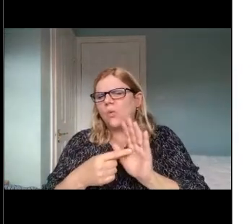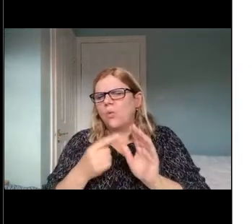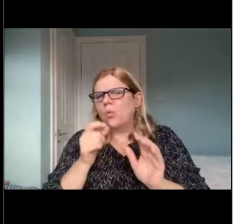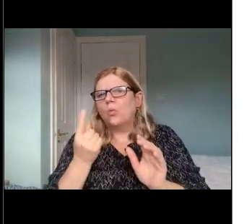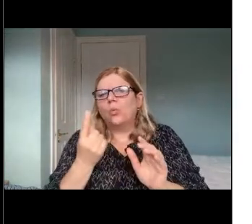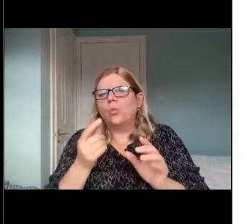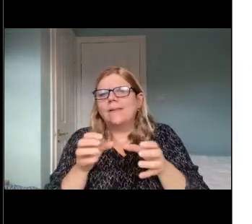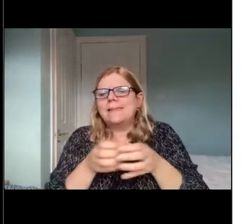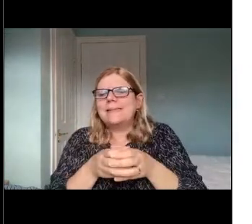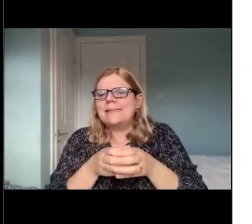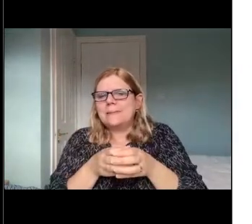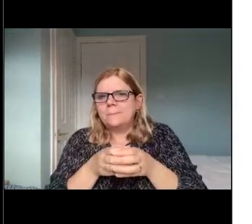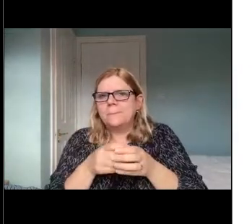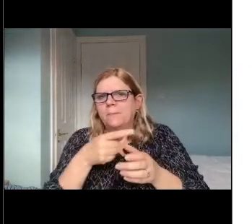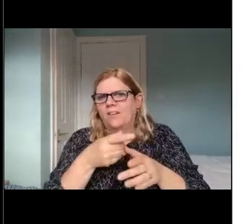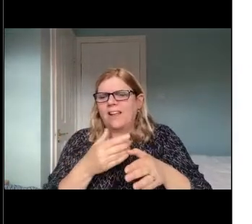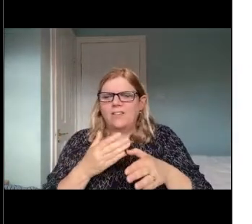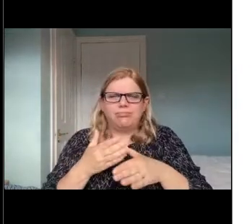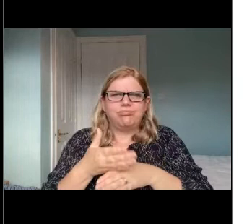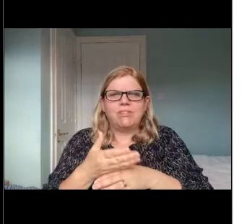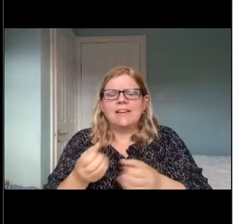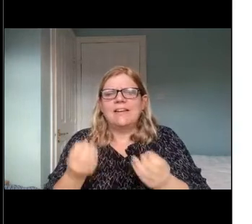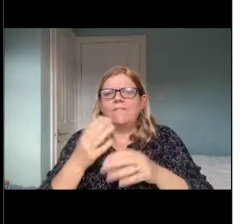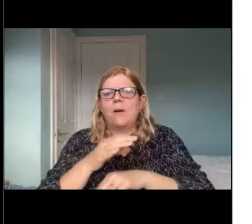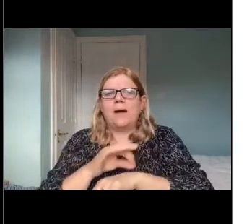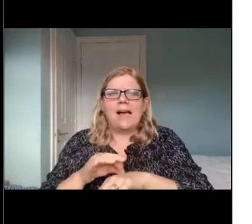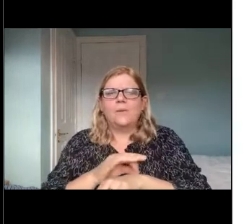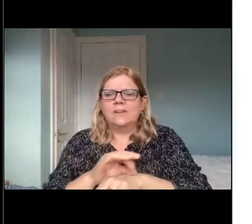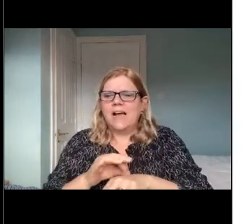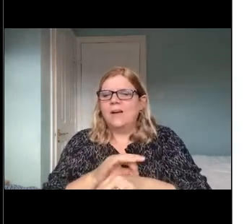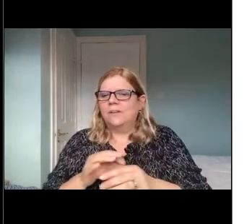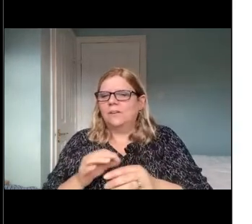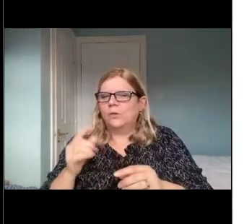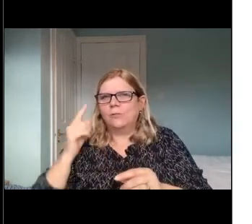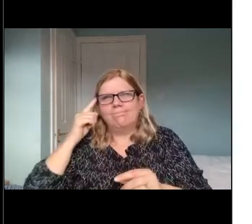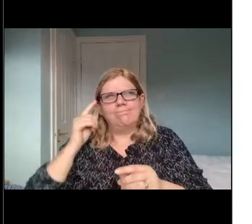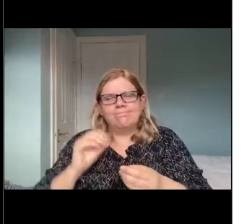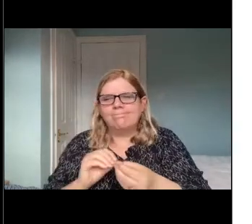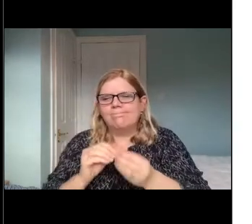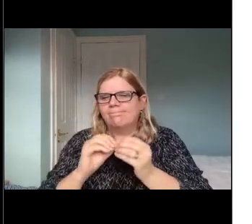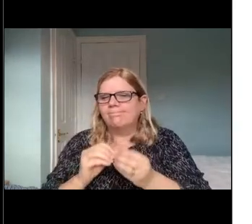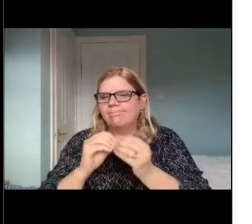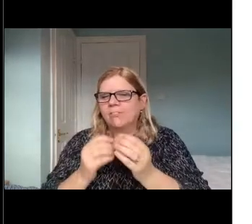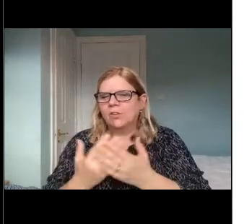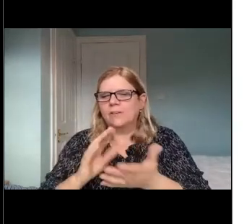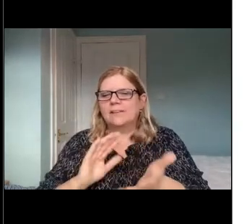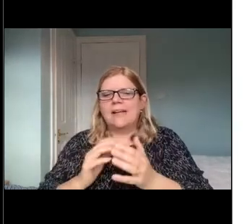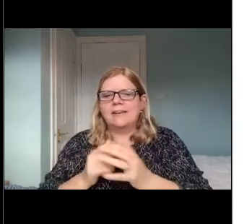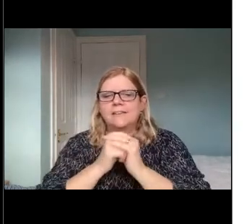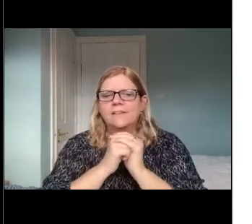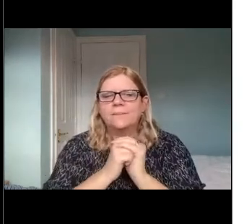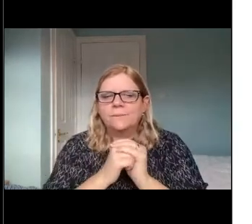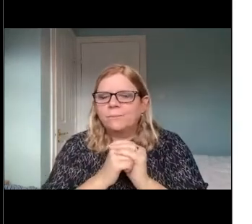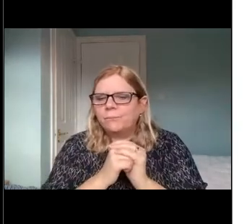So the team, I'm going to show you who they are in just a minute. They've worked incredibly hard. They've given up many hours